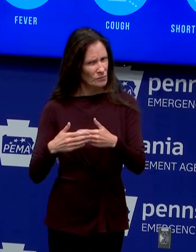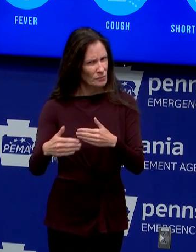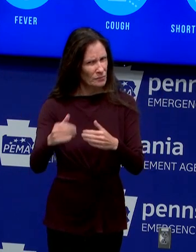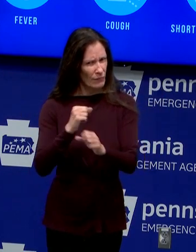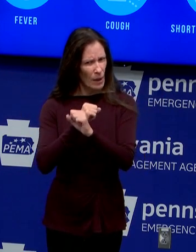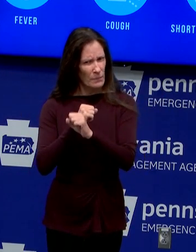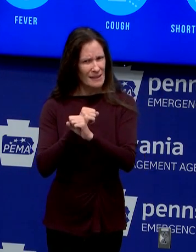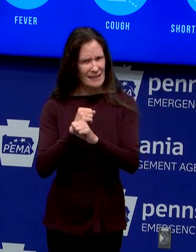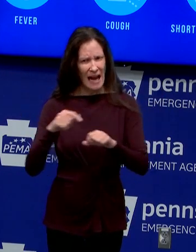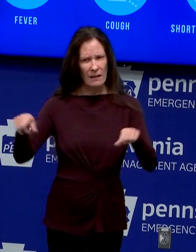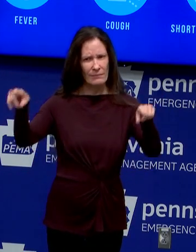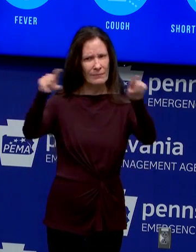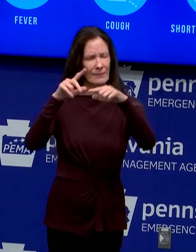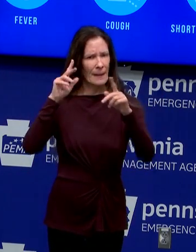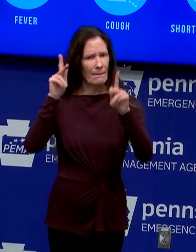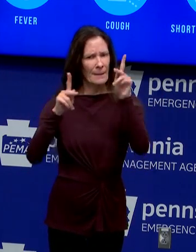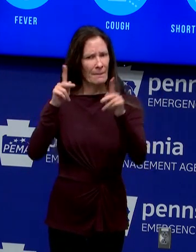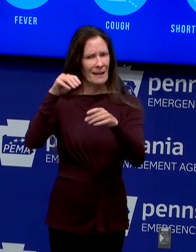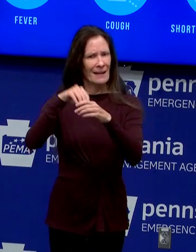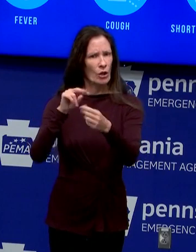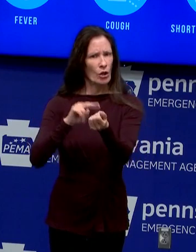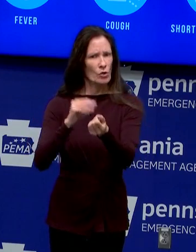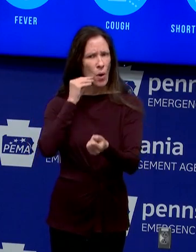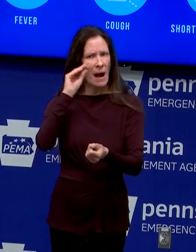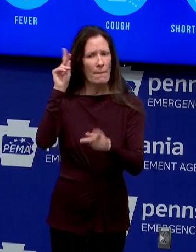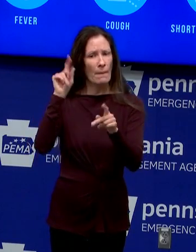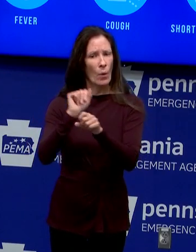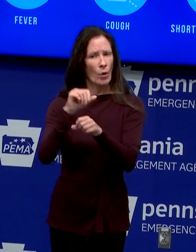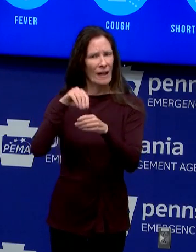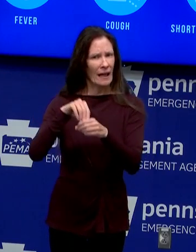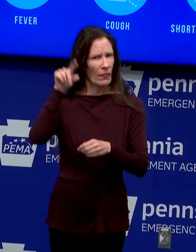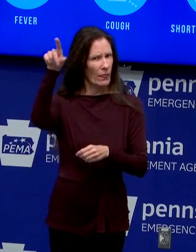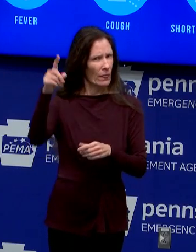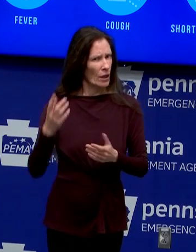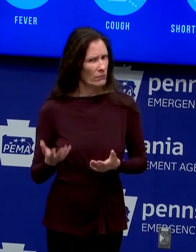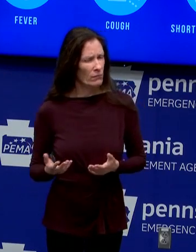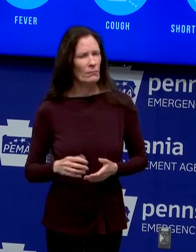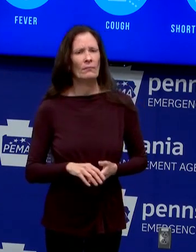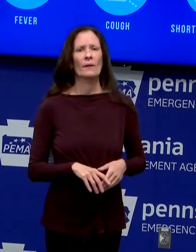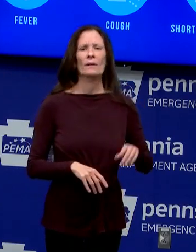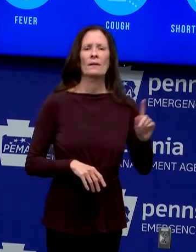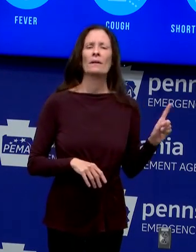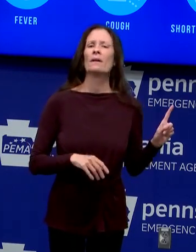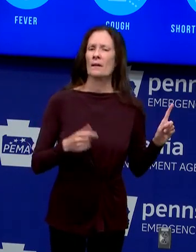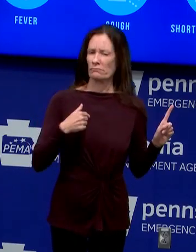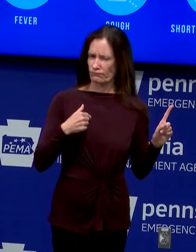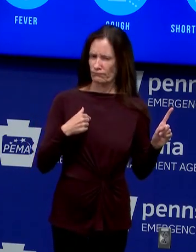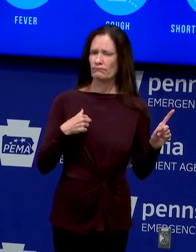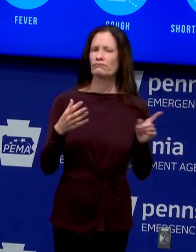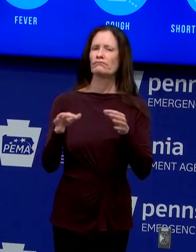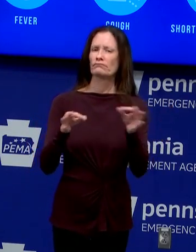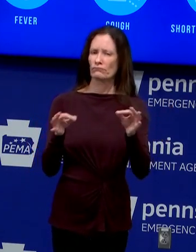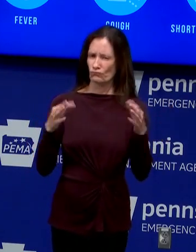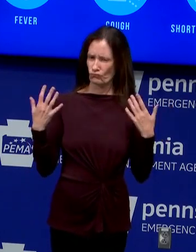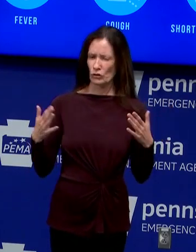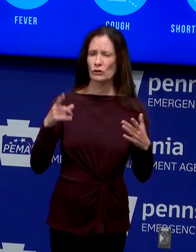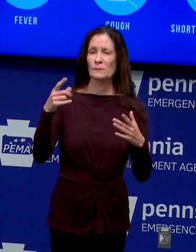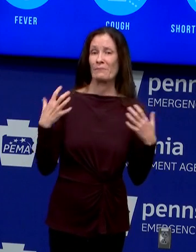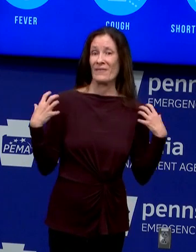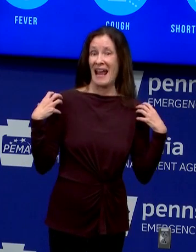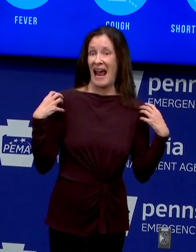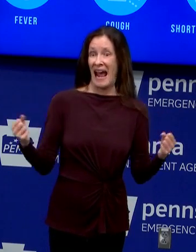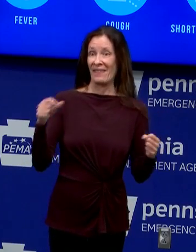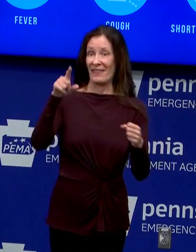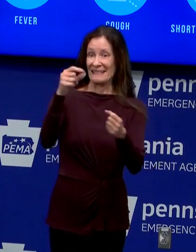patients and healthcare workers? So I have said before that actually the well-being and the safety and